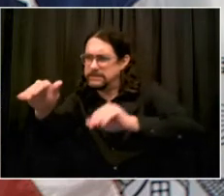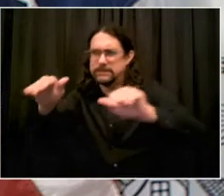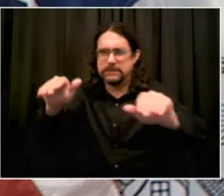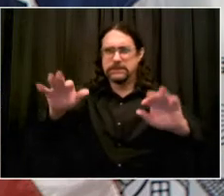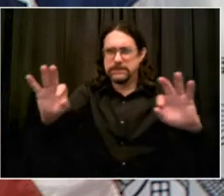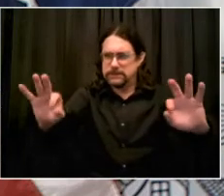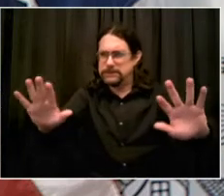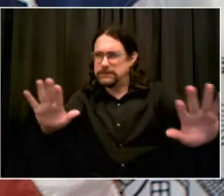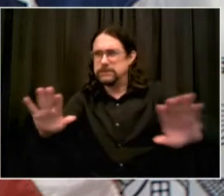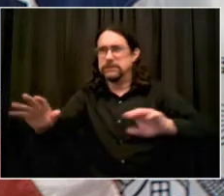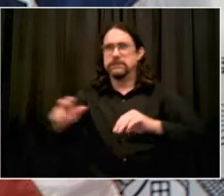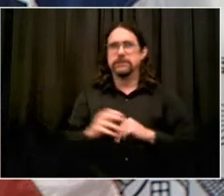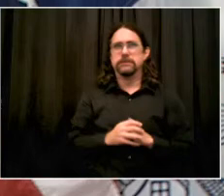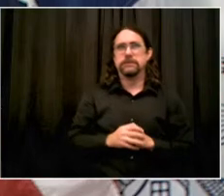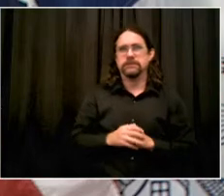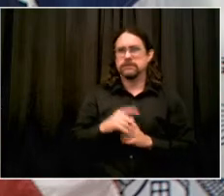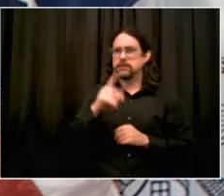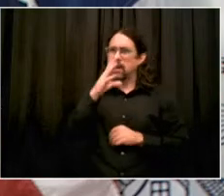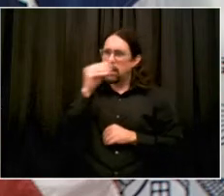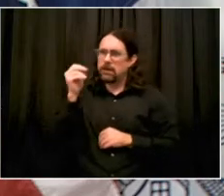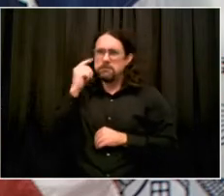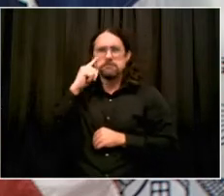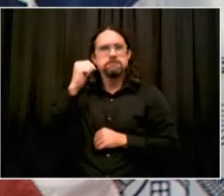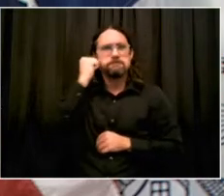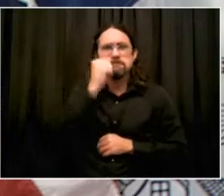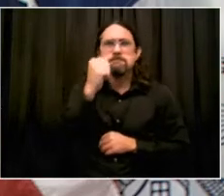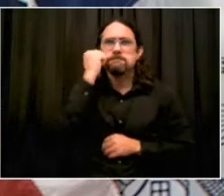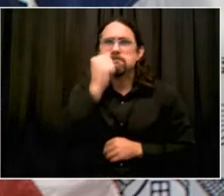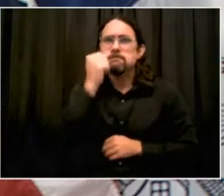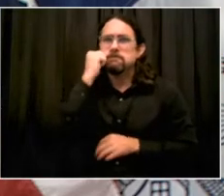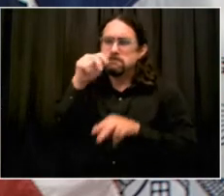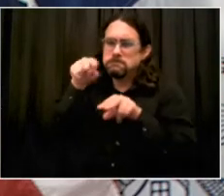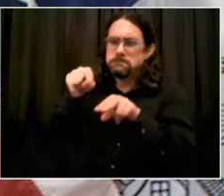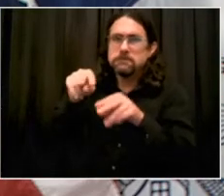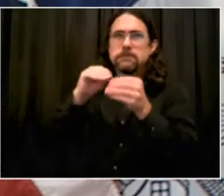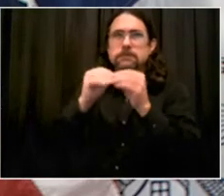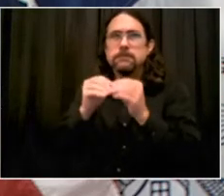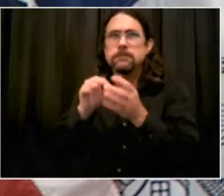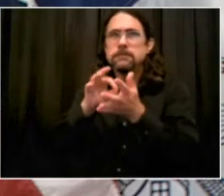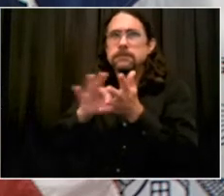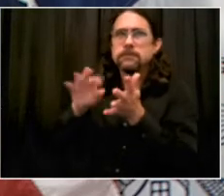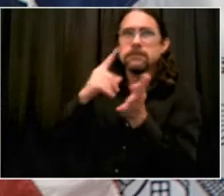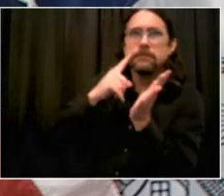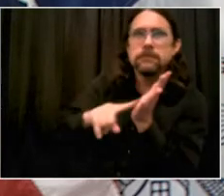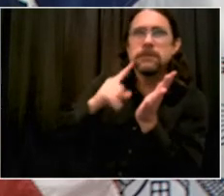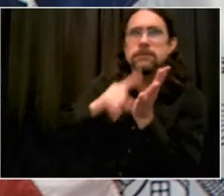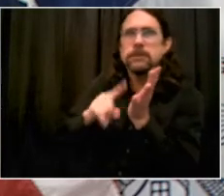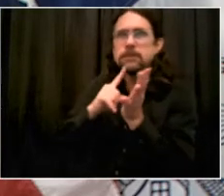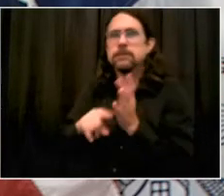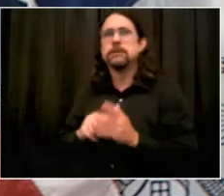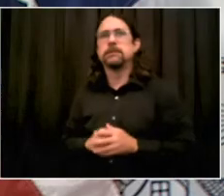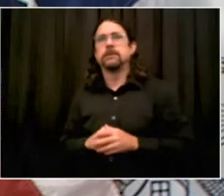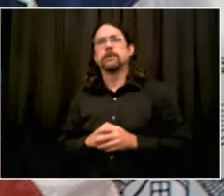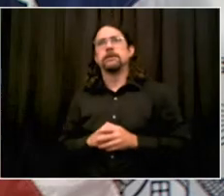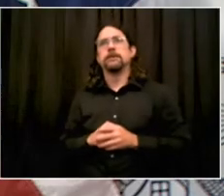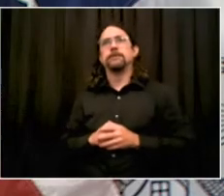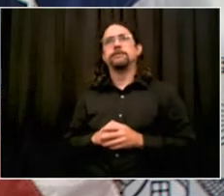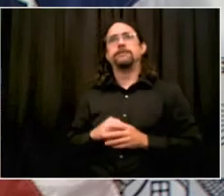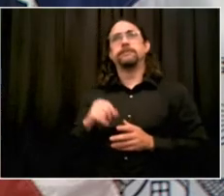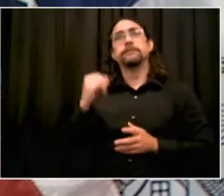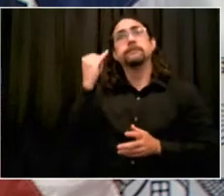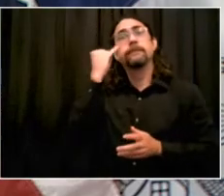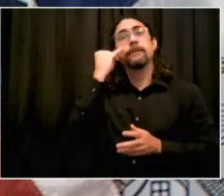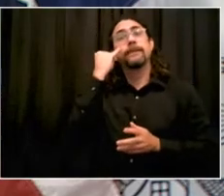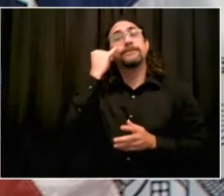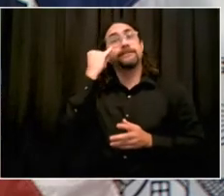start that effort. And if so, we would announce that by morning. But it's going to be step by step based on the data. And I want to see if Dr. Katz would like to